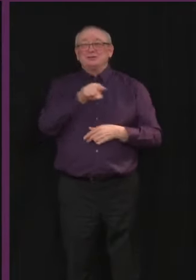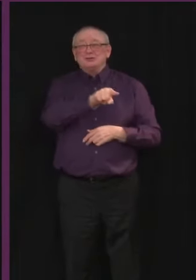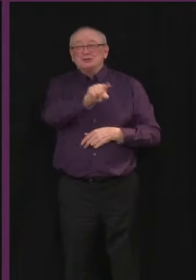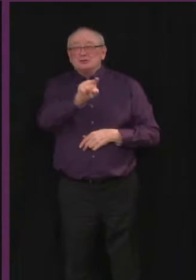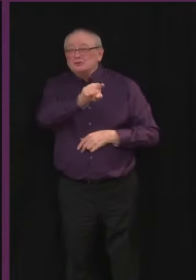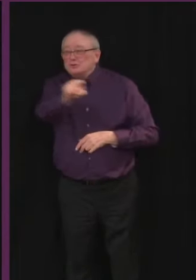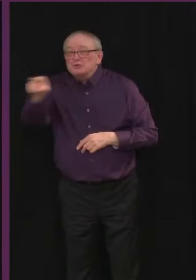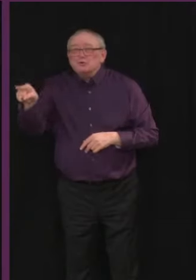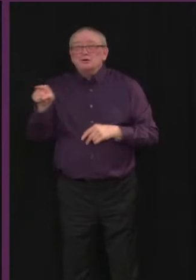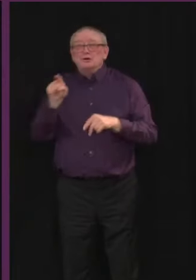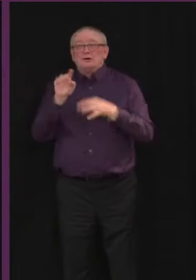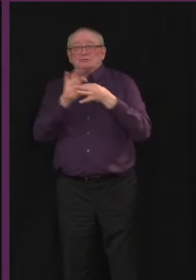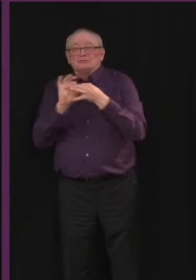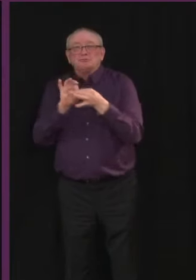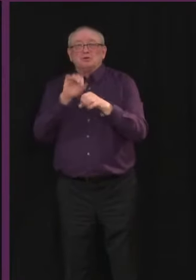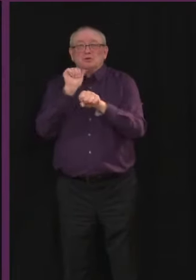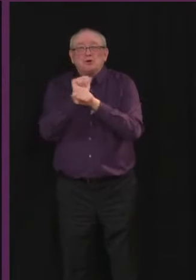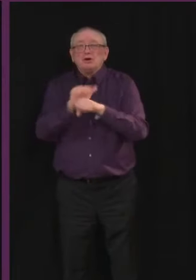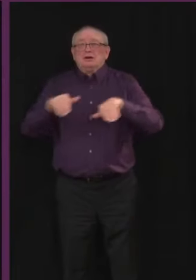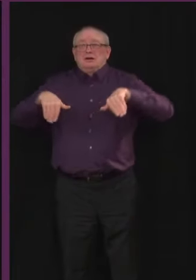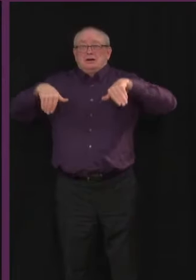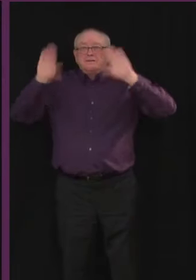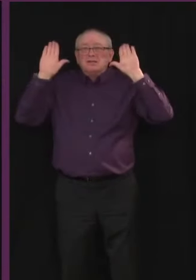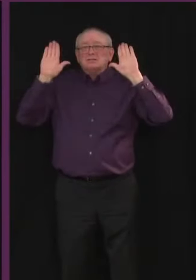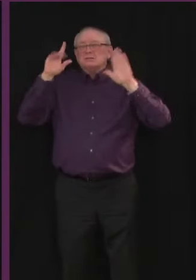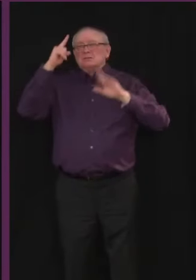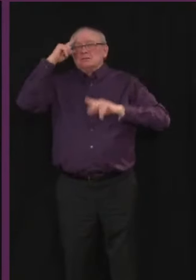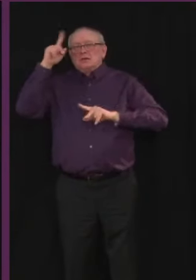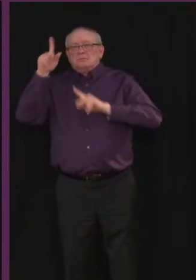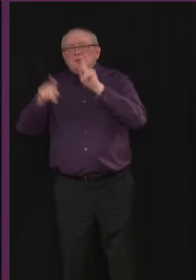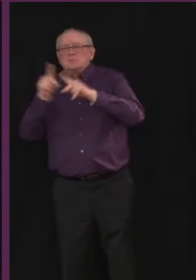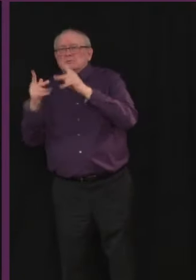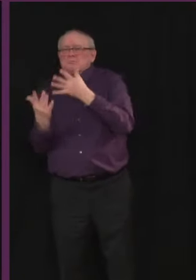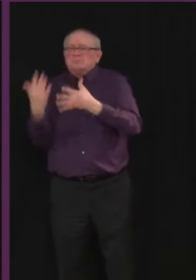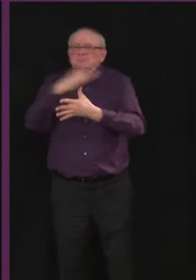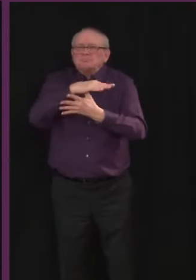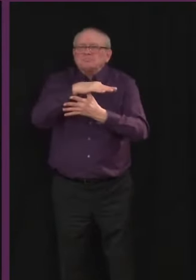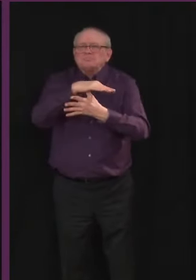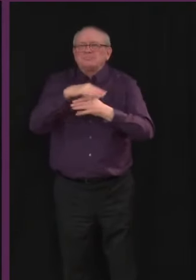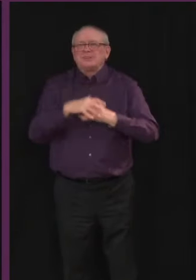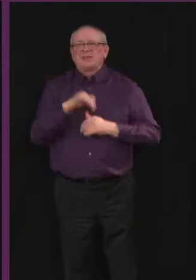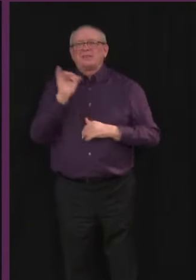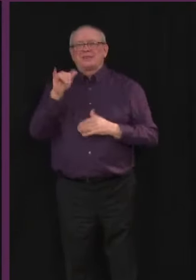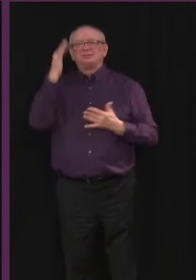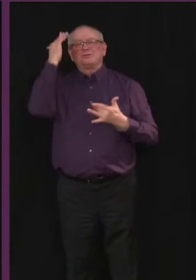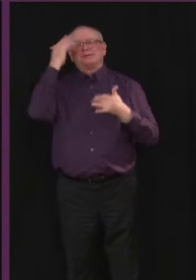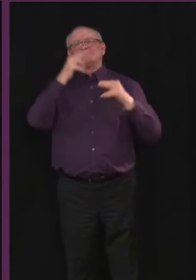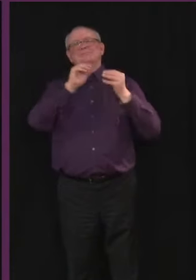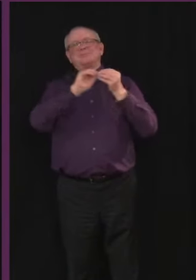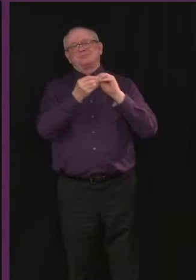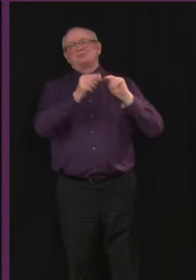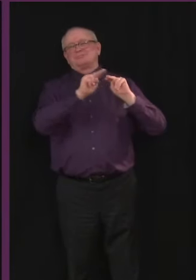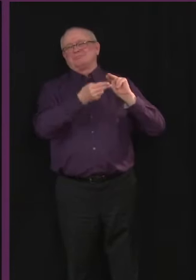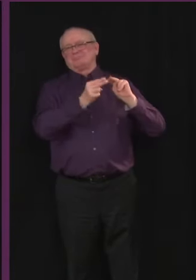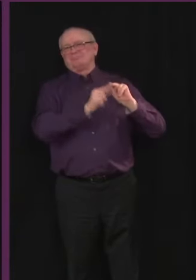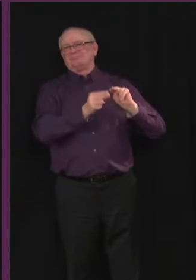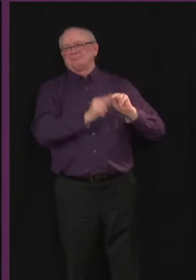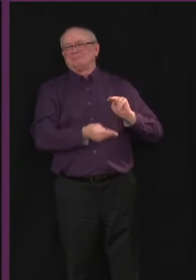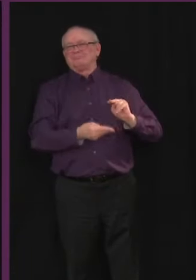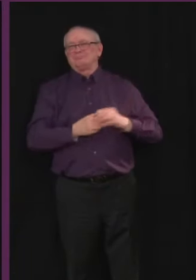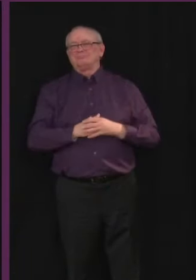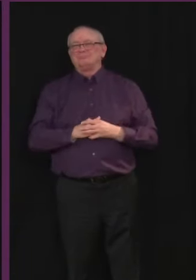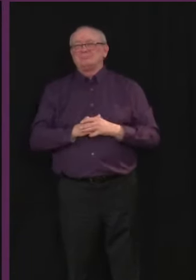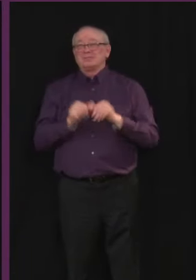other every day. The progress that we have made is not guaranteed to last unless our actions stay consistent.